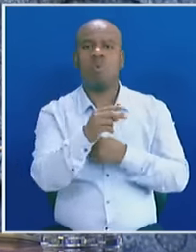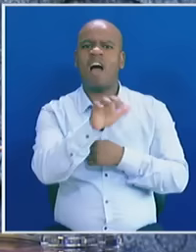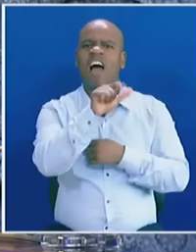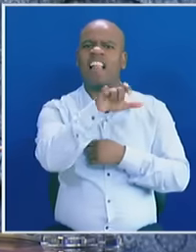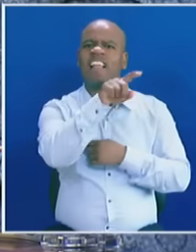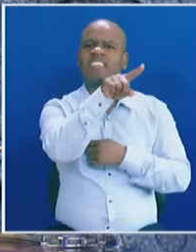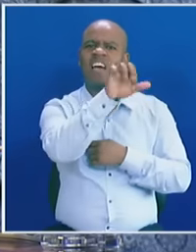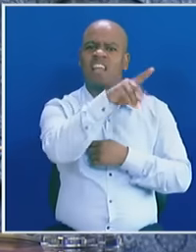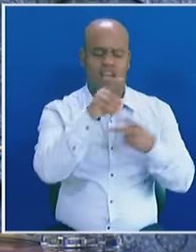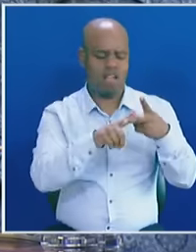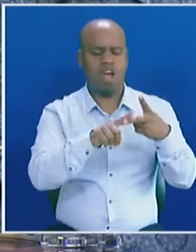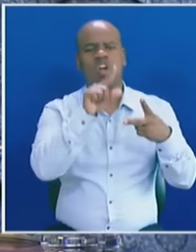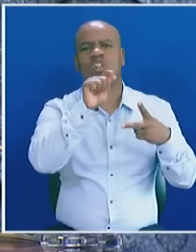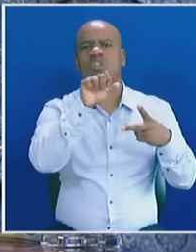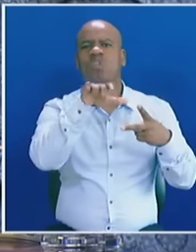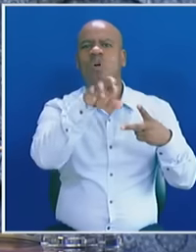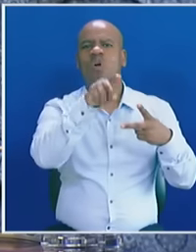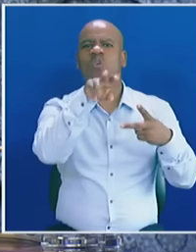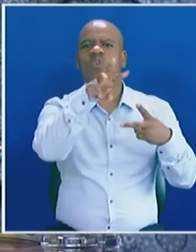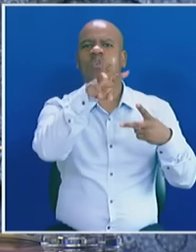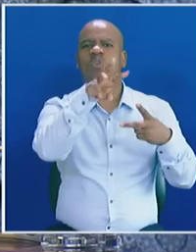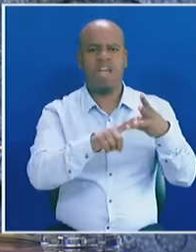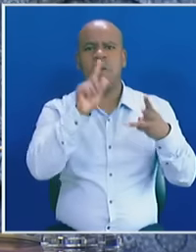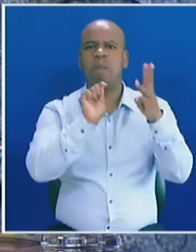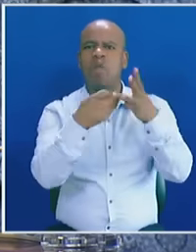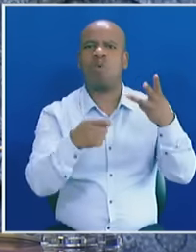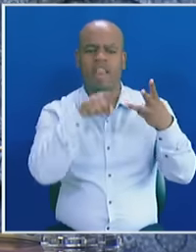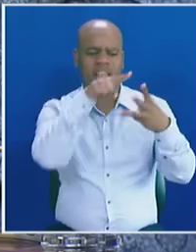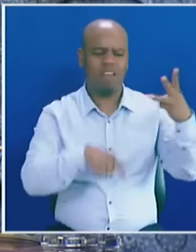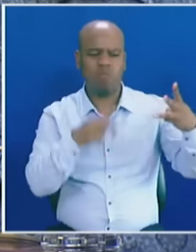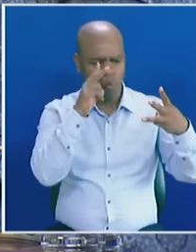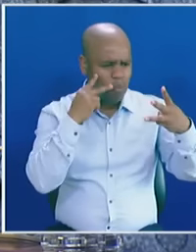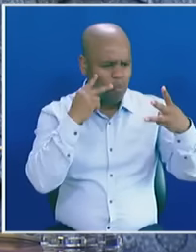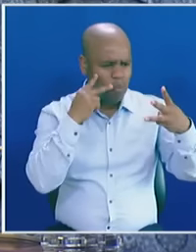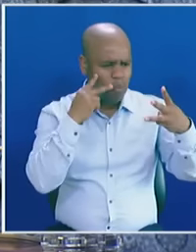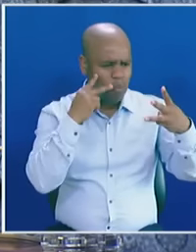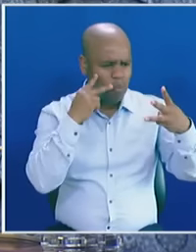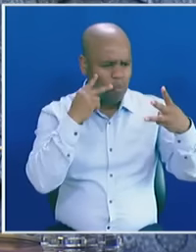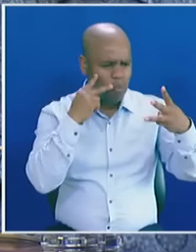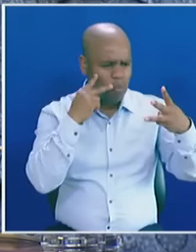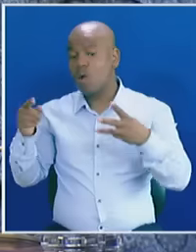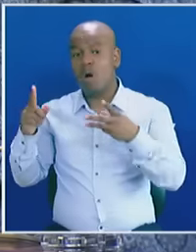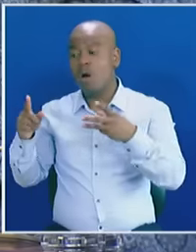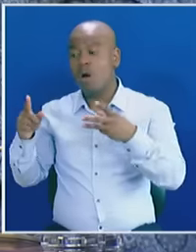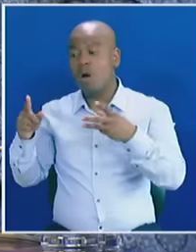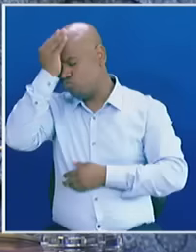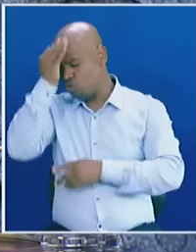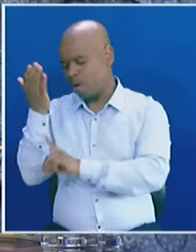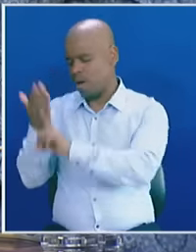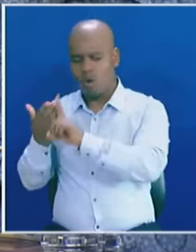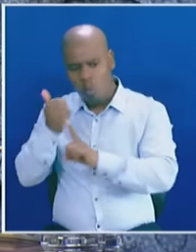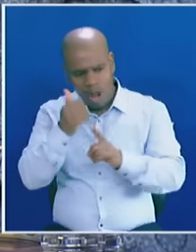Tlokwe, in Polokwane, and it is for this reason that Mr. Zuma saw it fit to destroy intelligence community, reduce it